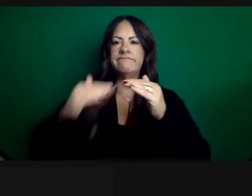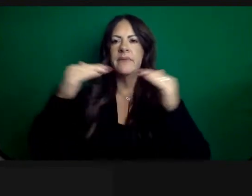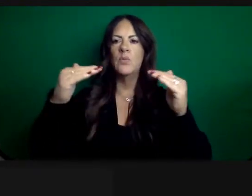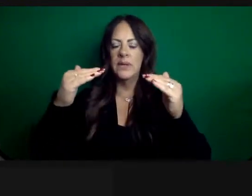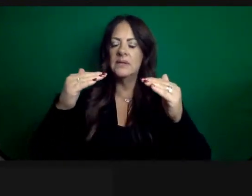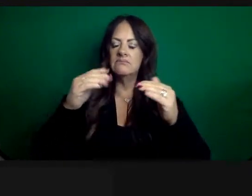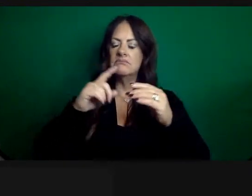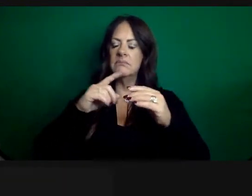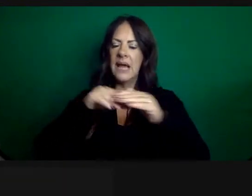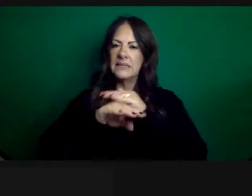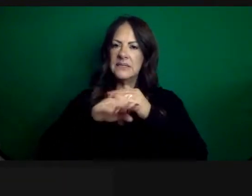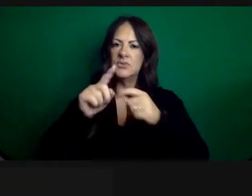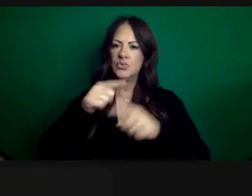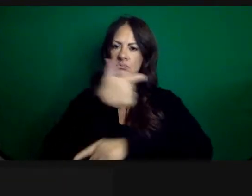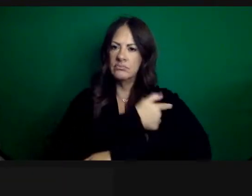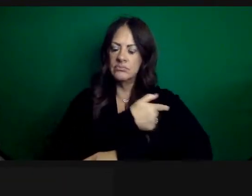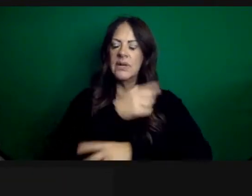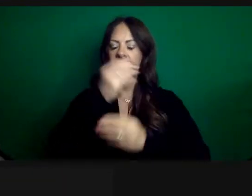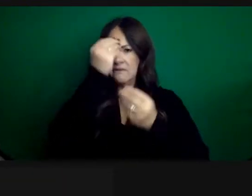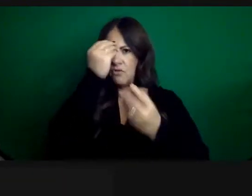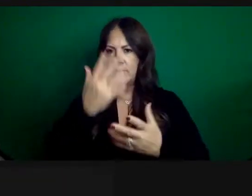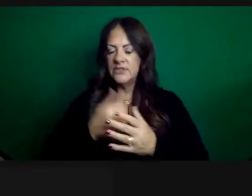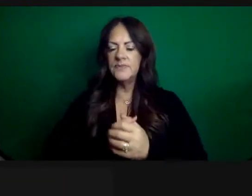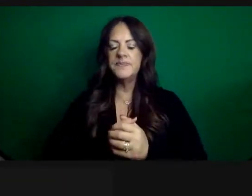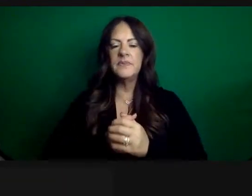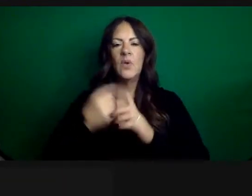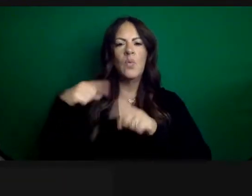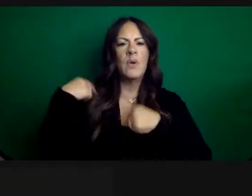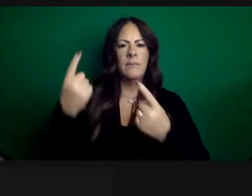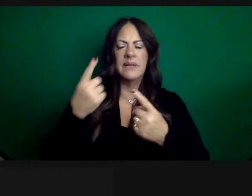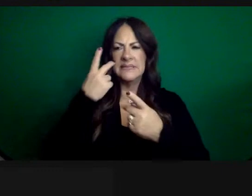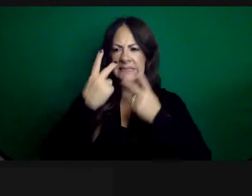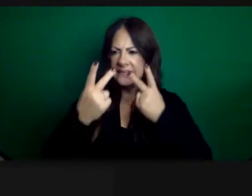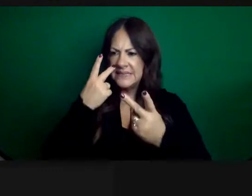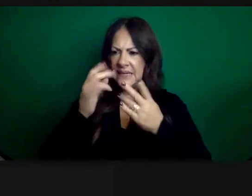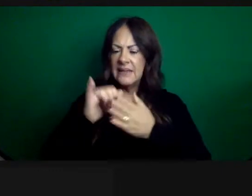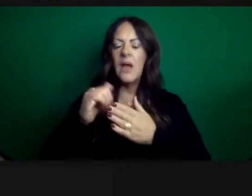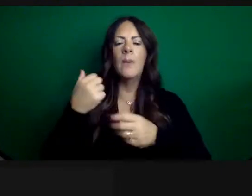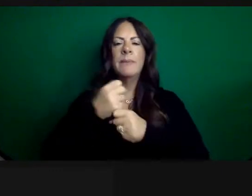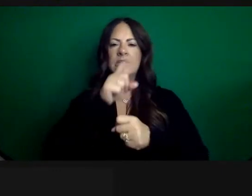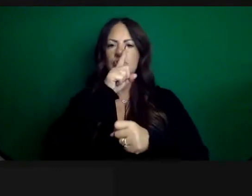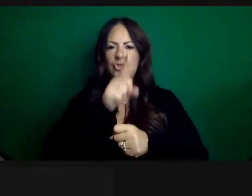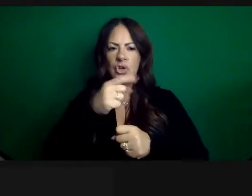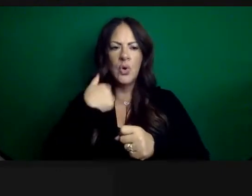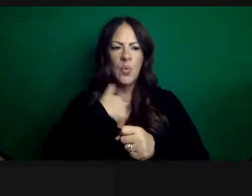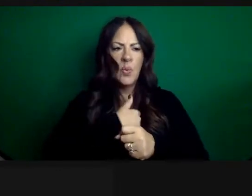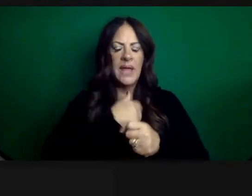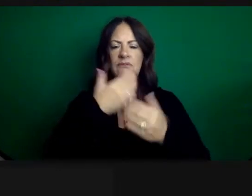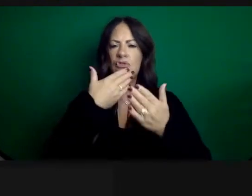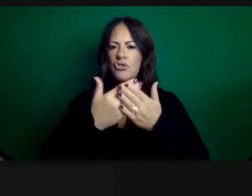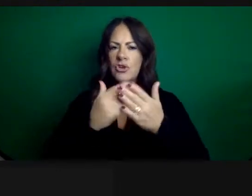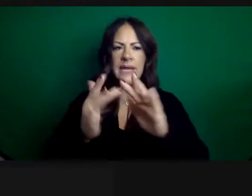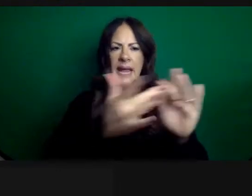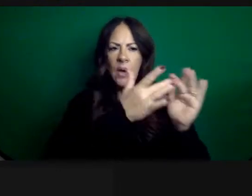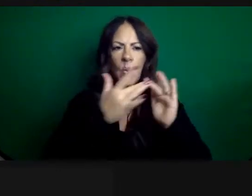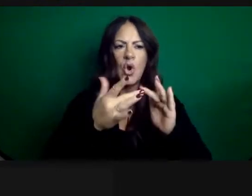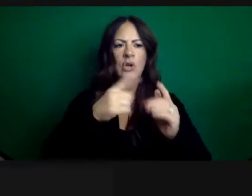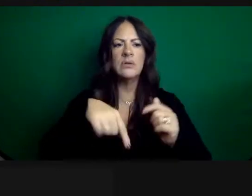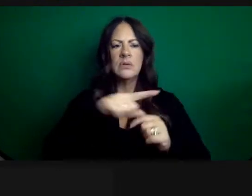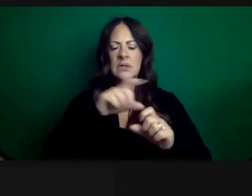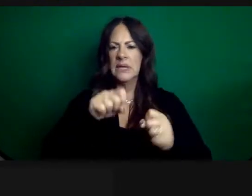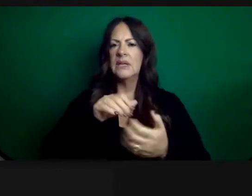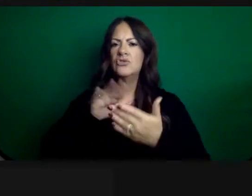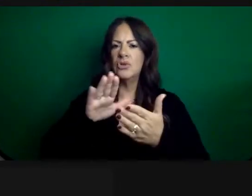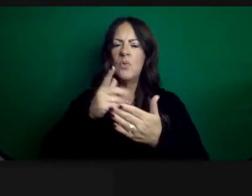to build on the success that we're seeing over the last many weeks, make sure that we have that statewide network that can address not just